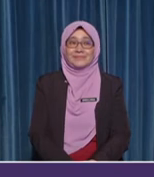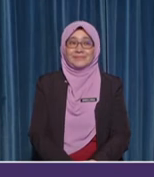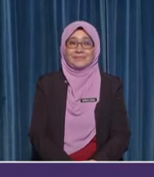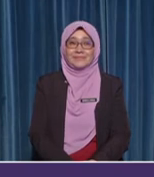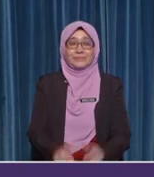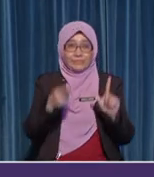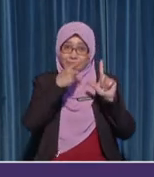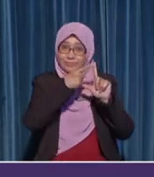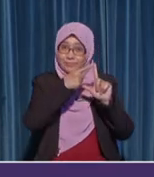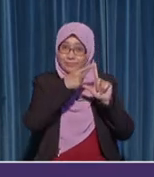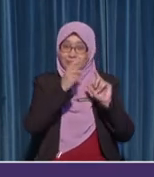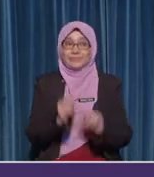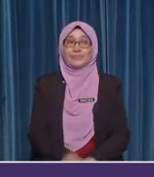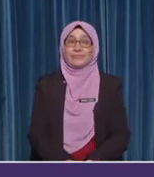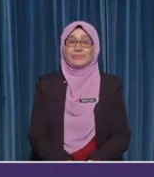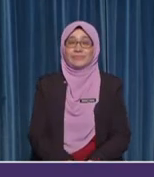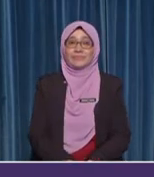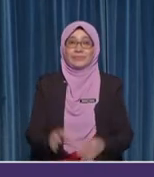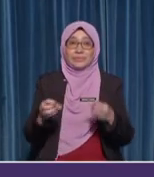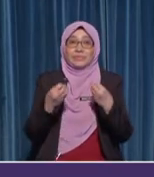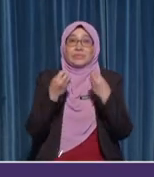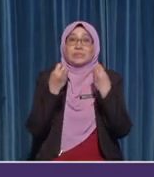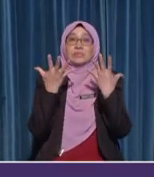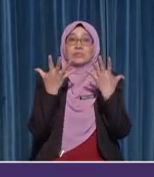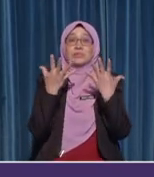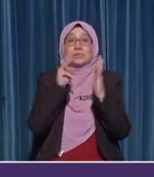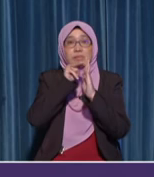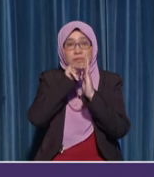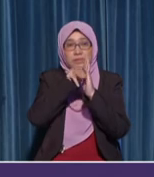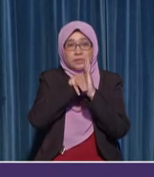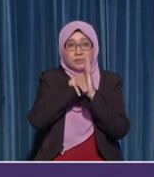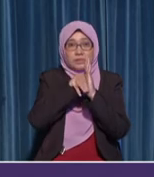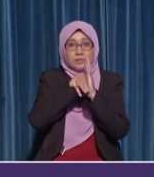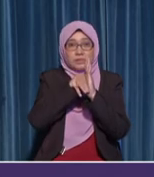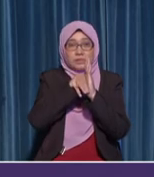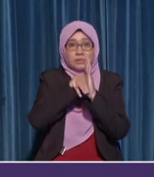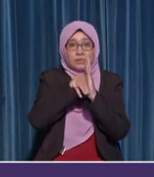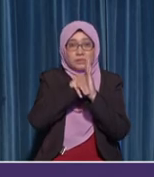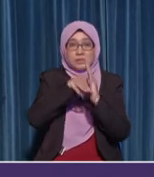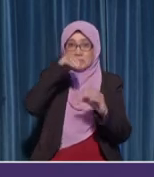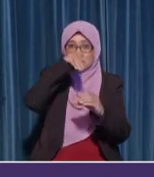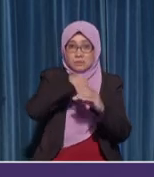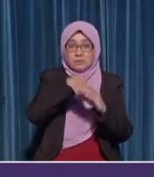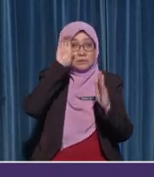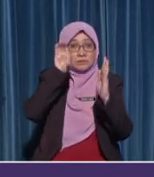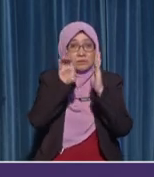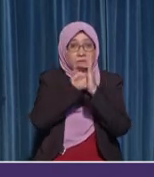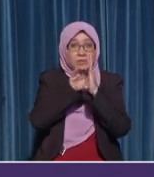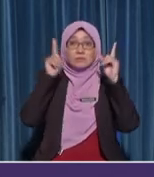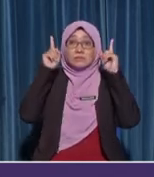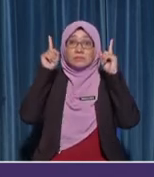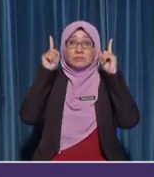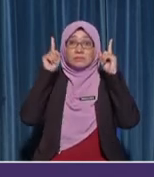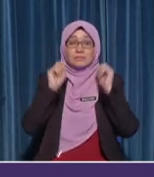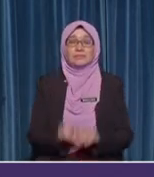Second question, how many minutes is shown in this picture?